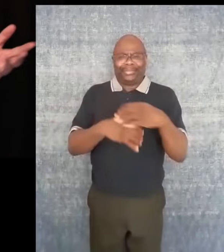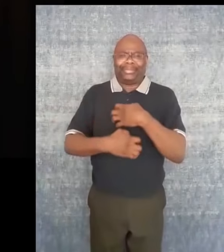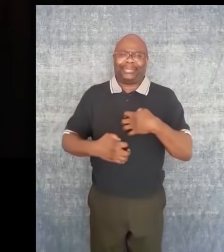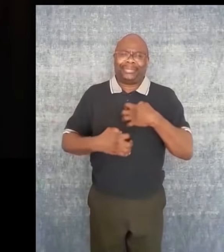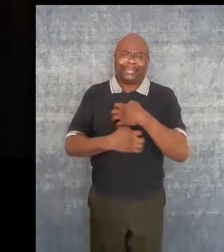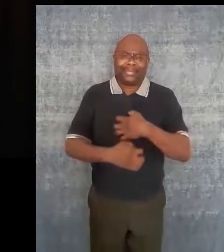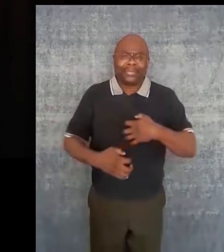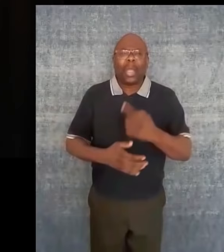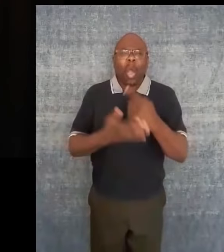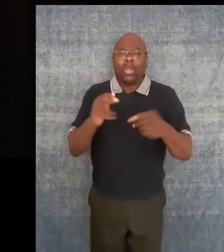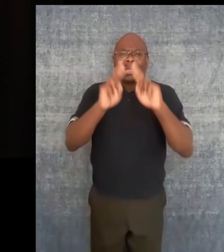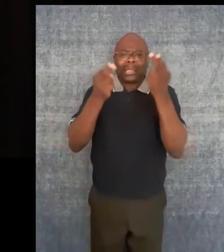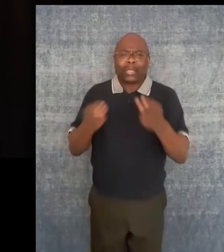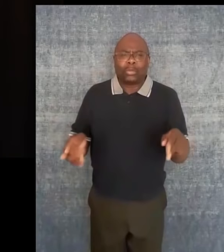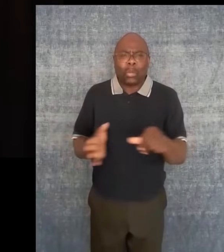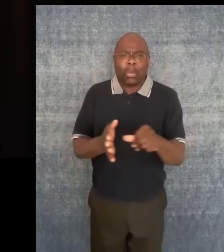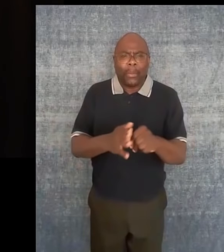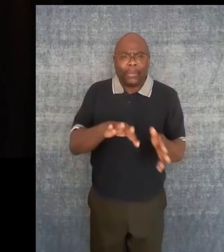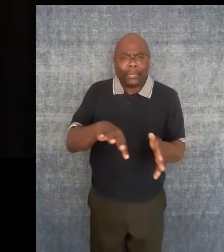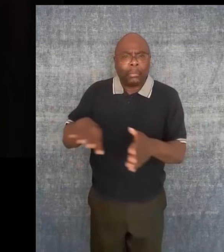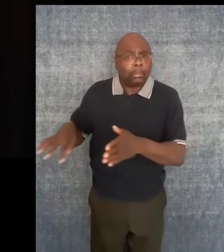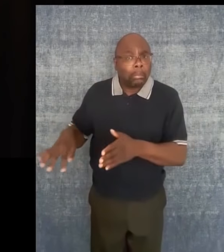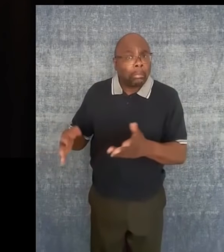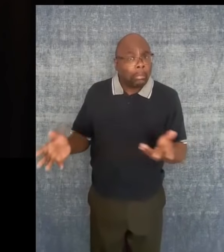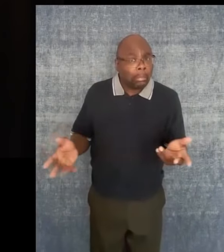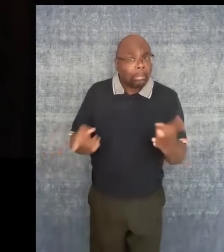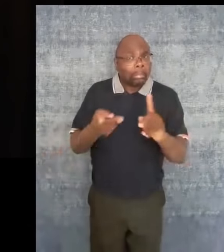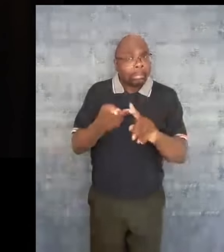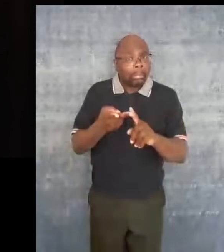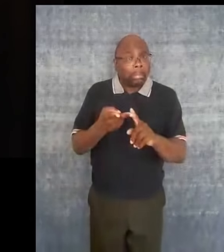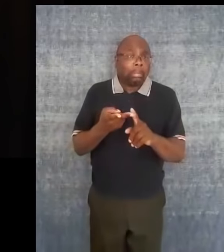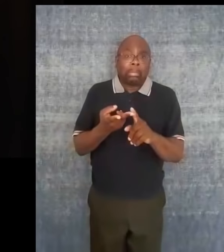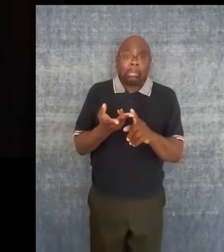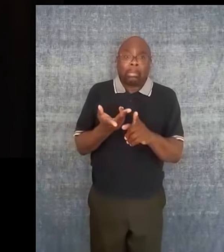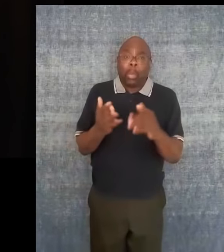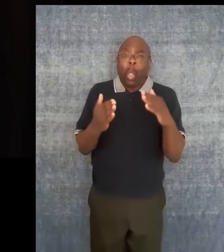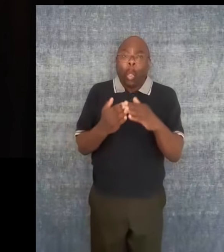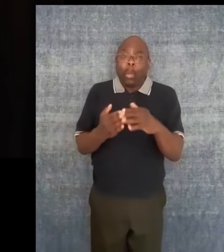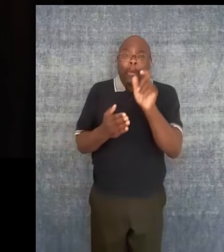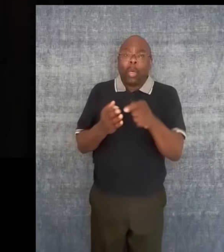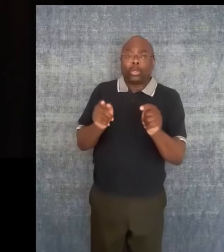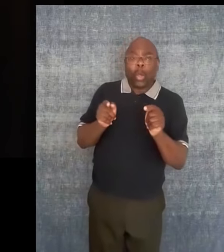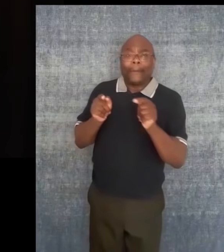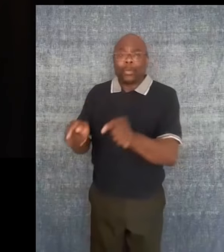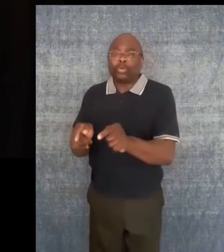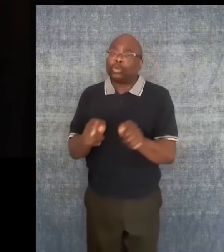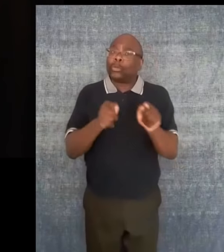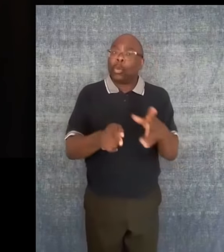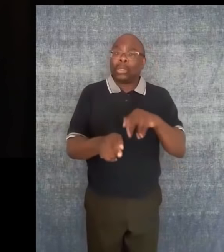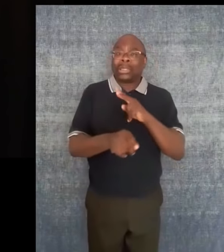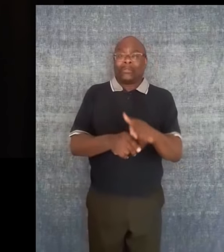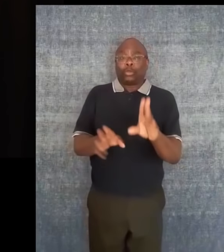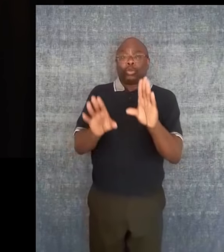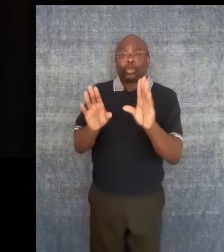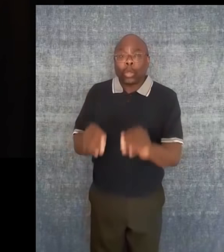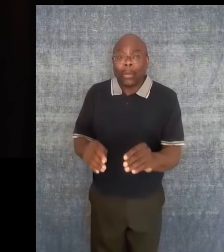But it's not just international problems. What about domestic abuse? We'd all want to see that stopped.